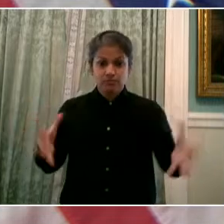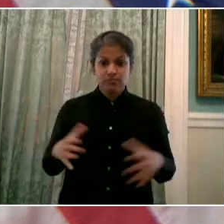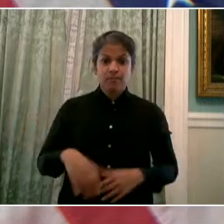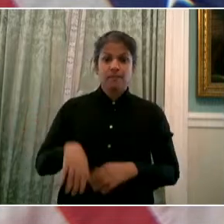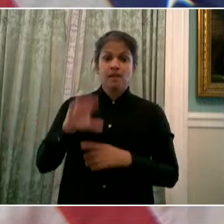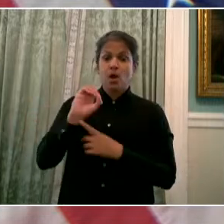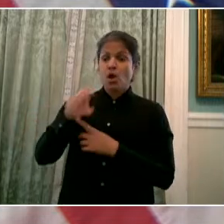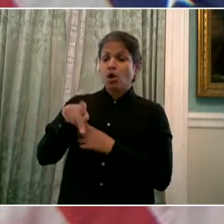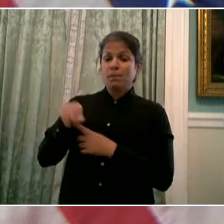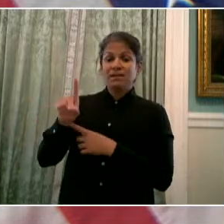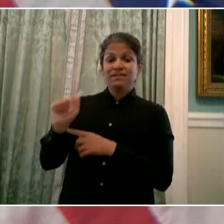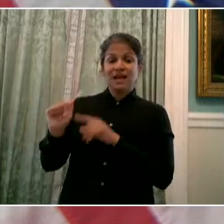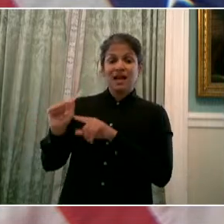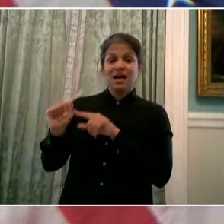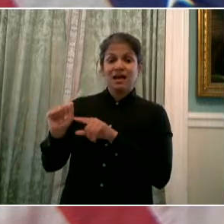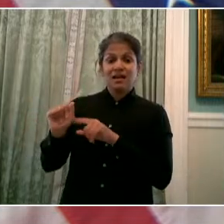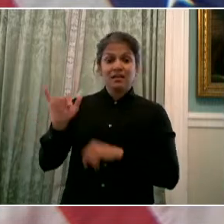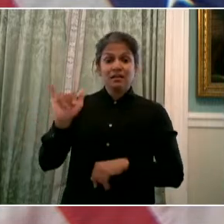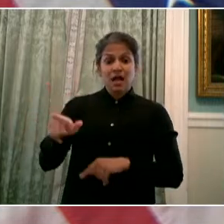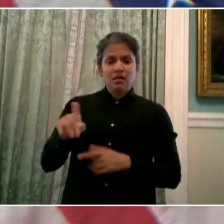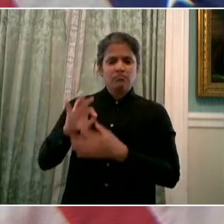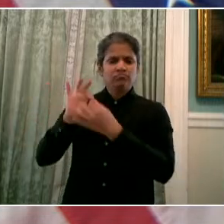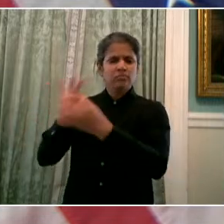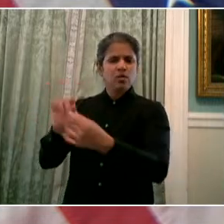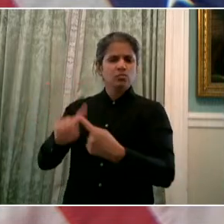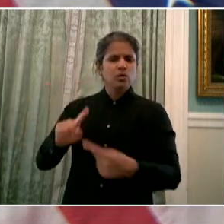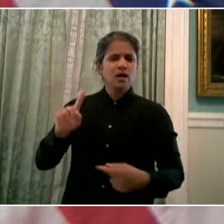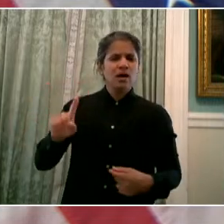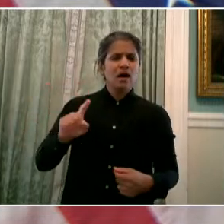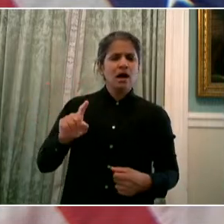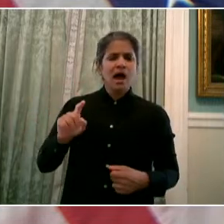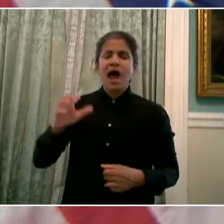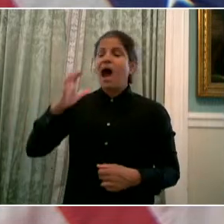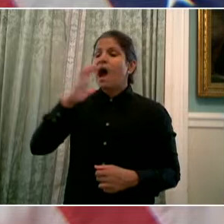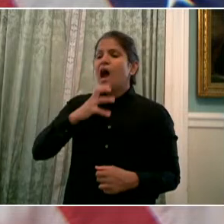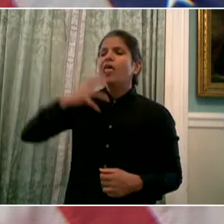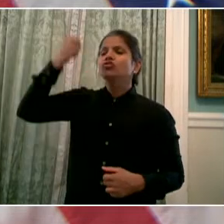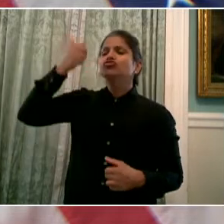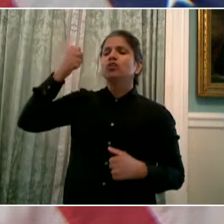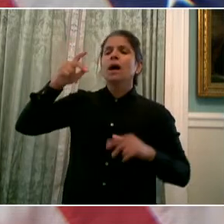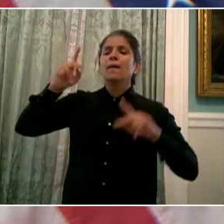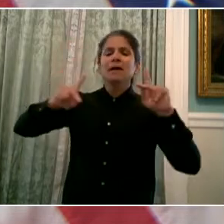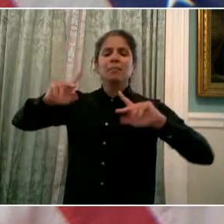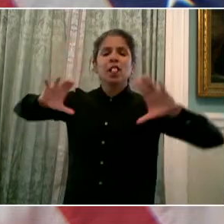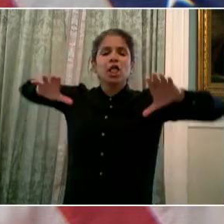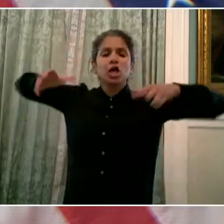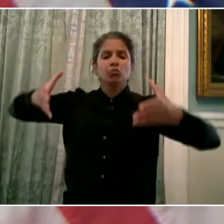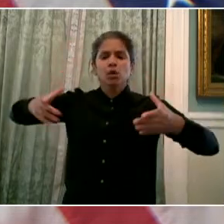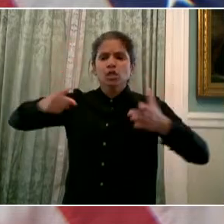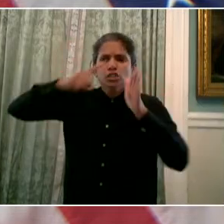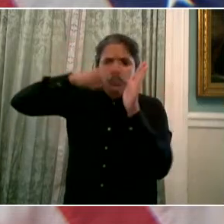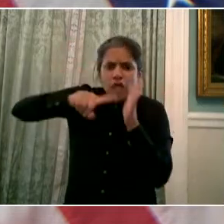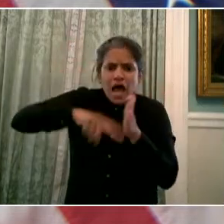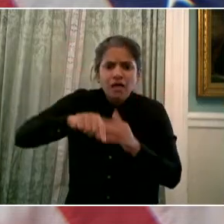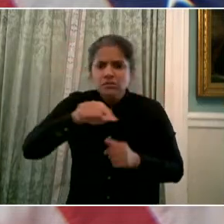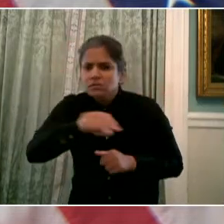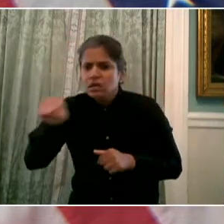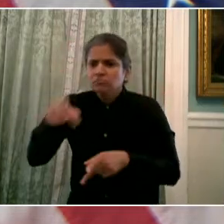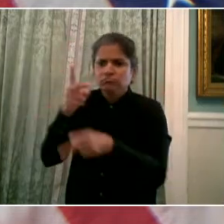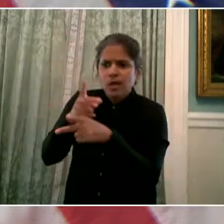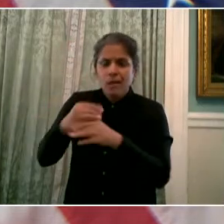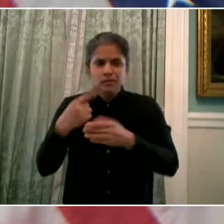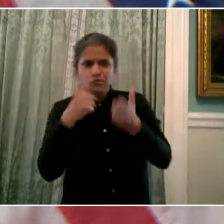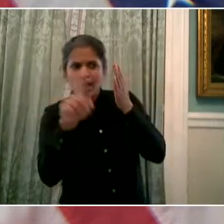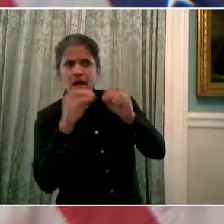surveillance of response times to make sure that, again, we're protecting our city's most vulnerable. In addition to